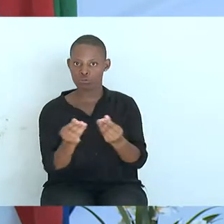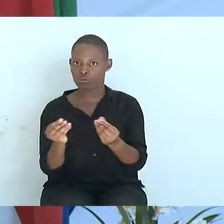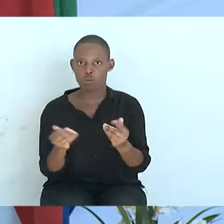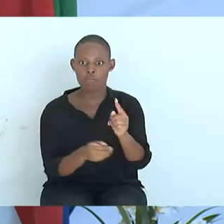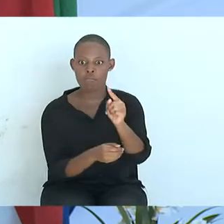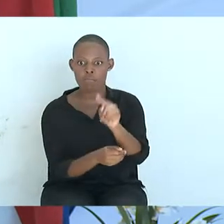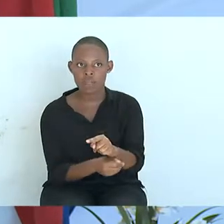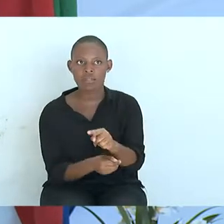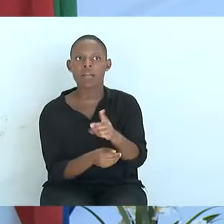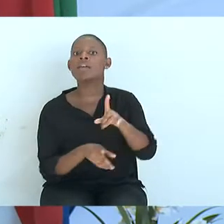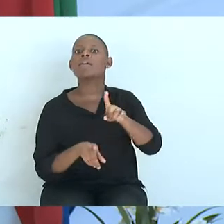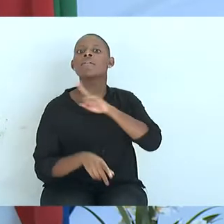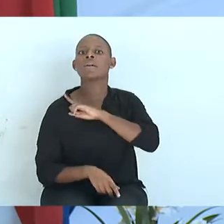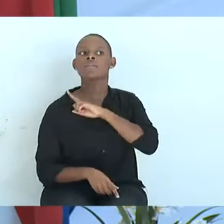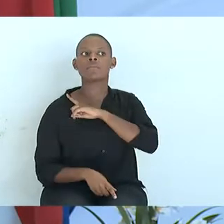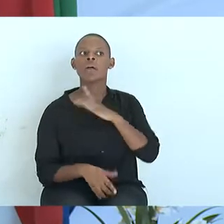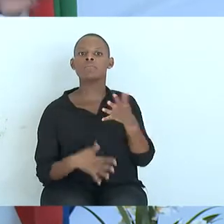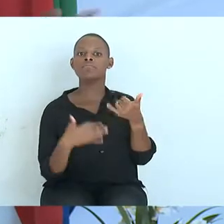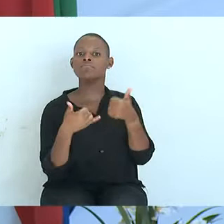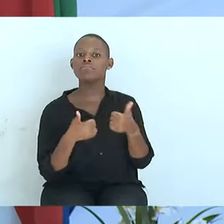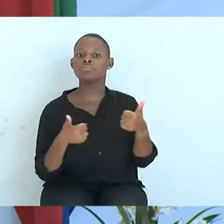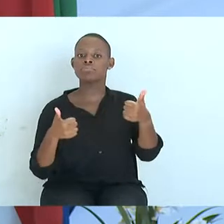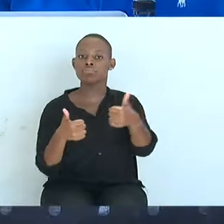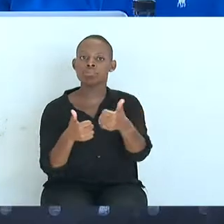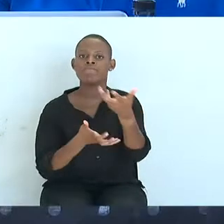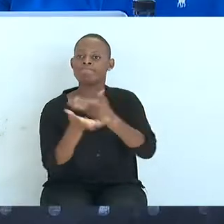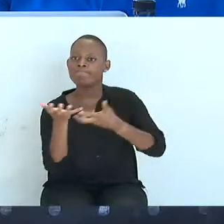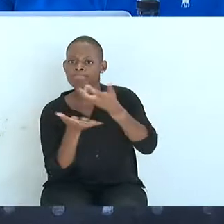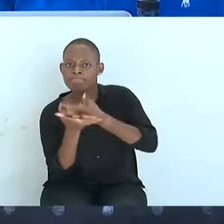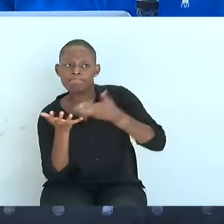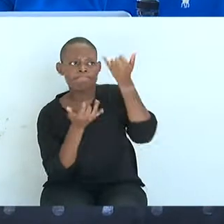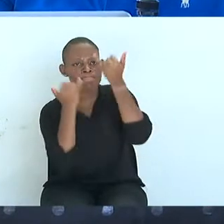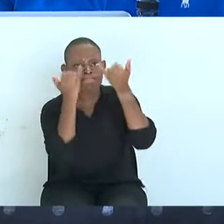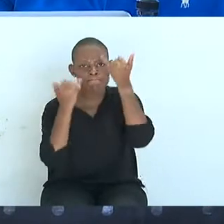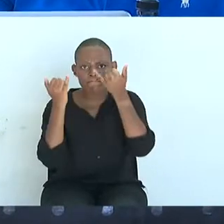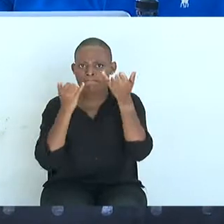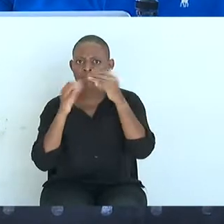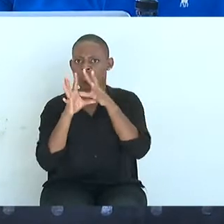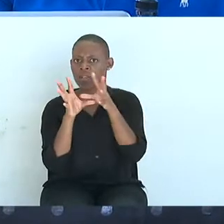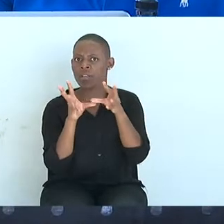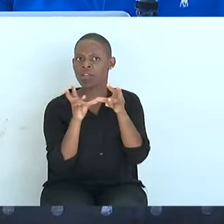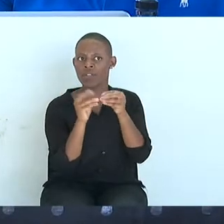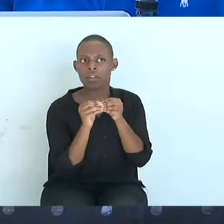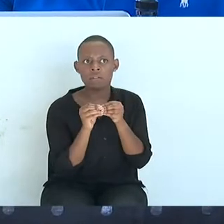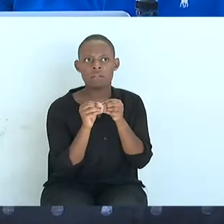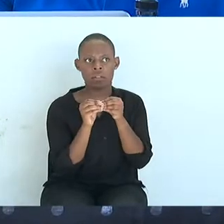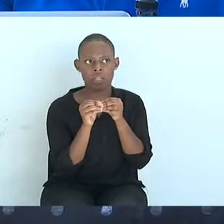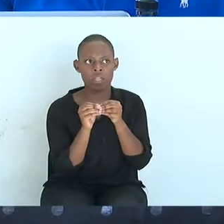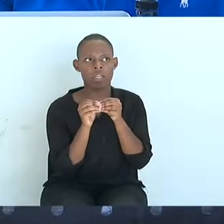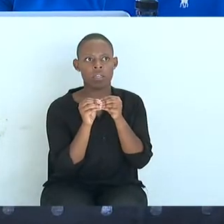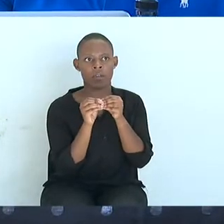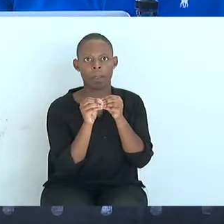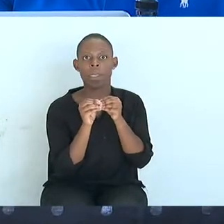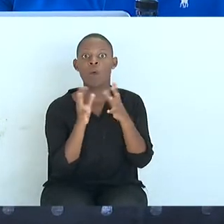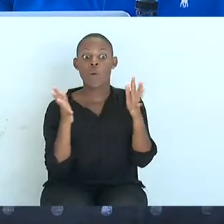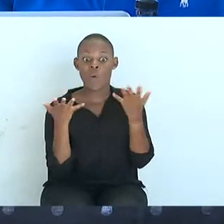talk about there from Coffee Bay to Kosi Bay, which are located in the Eastern